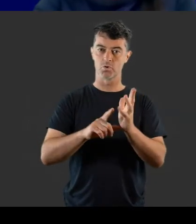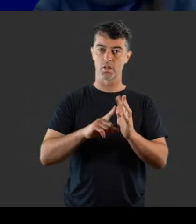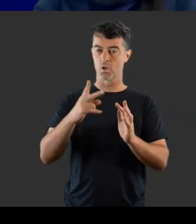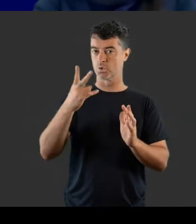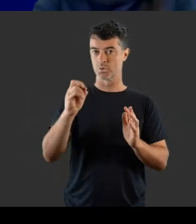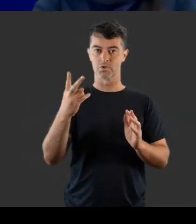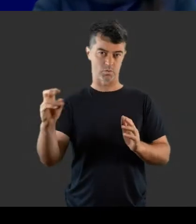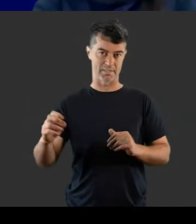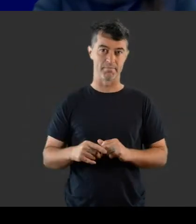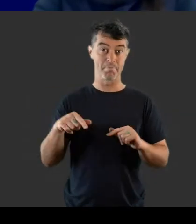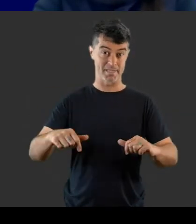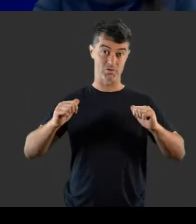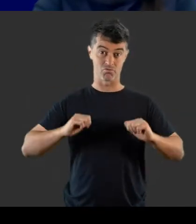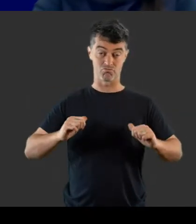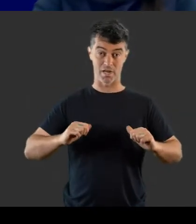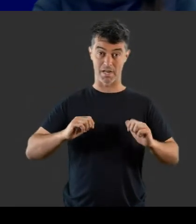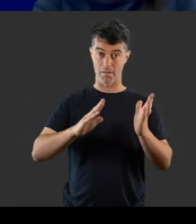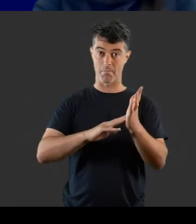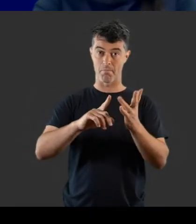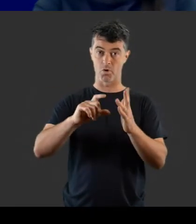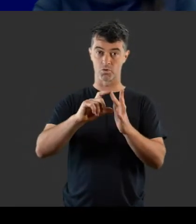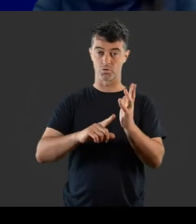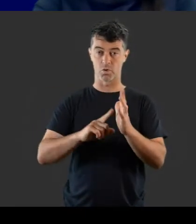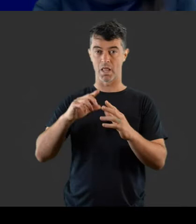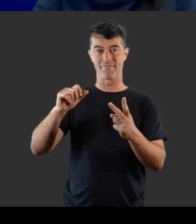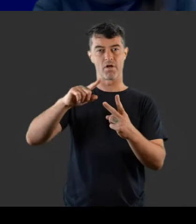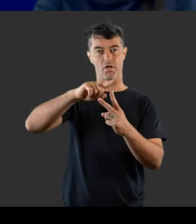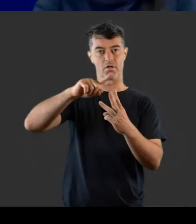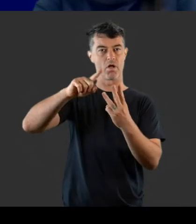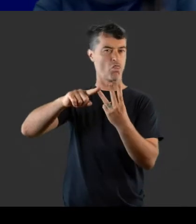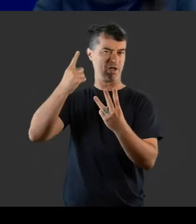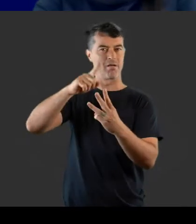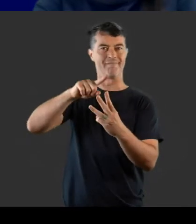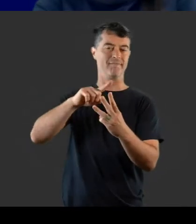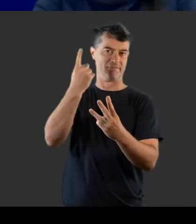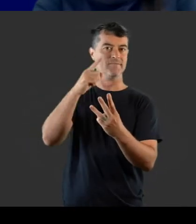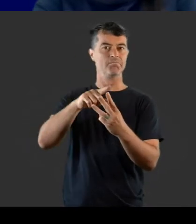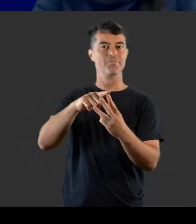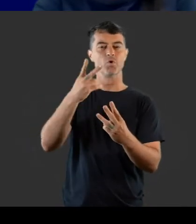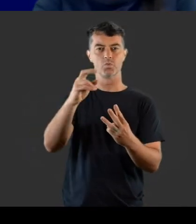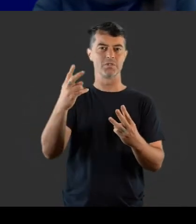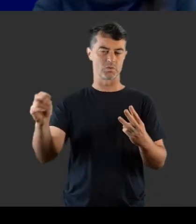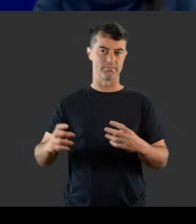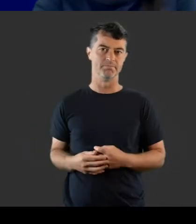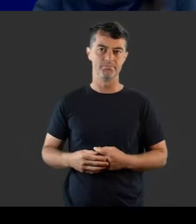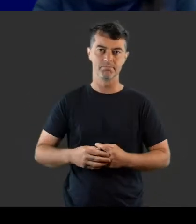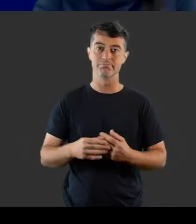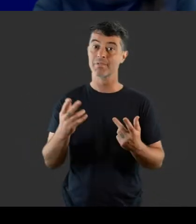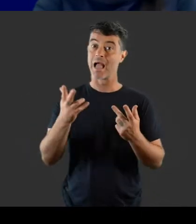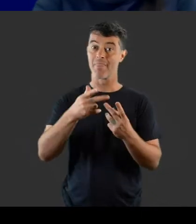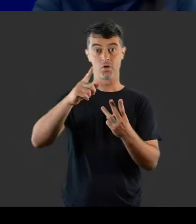Training Modules 2020. This training module is one of a series of 3 presentations for